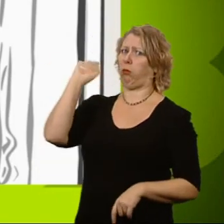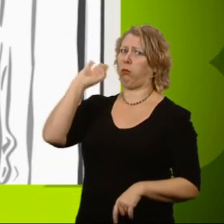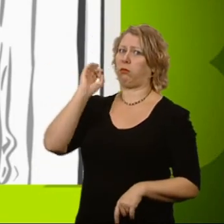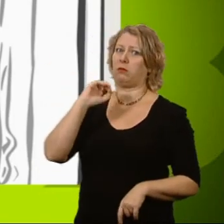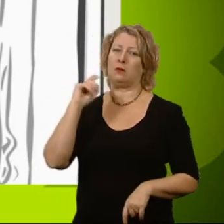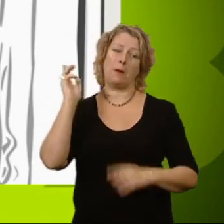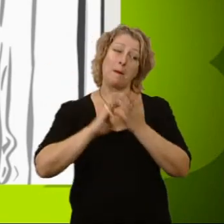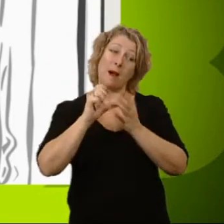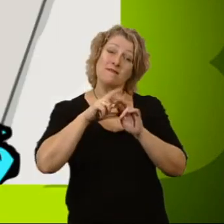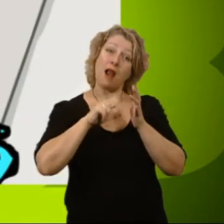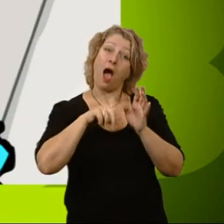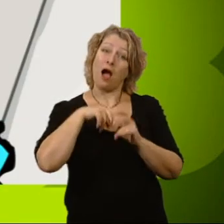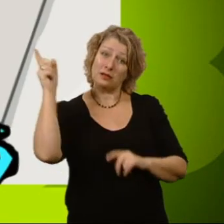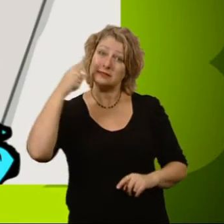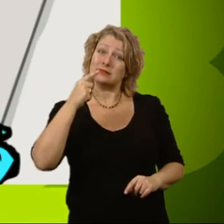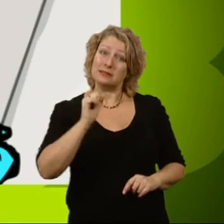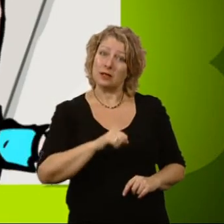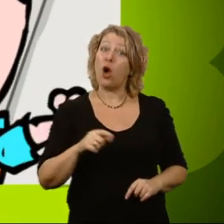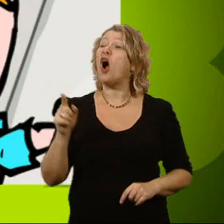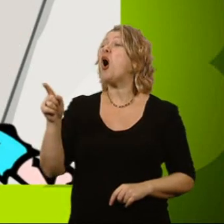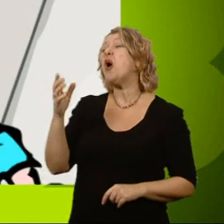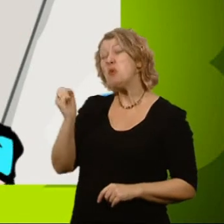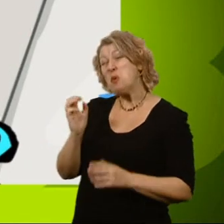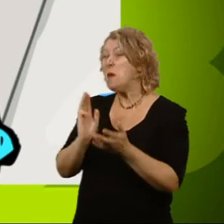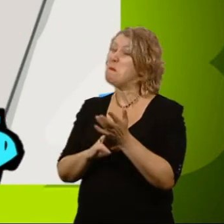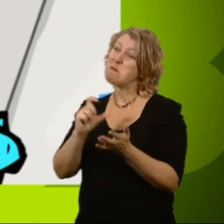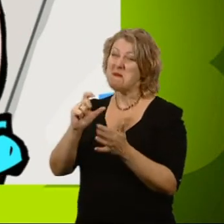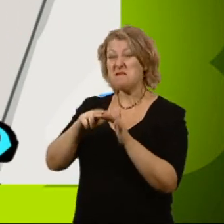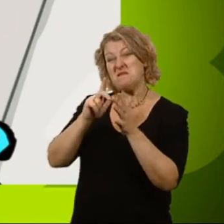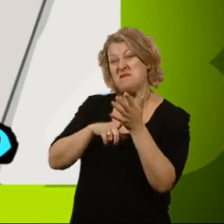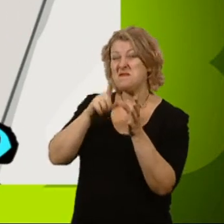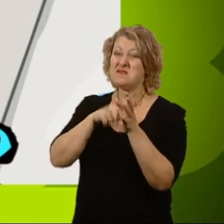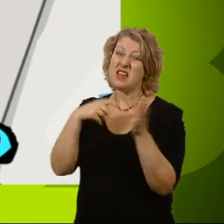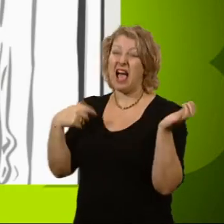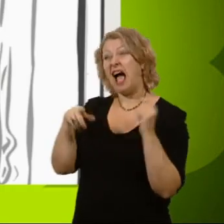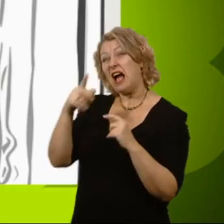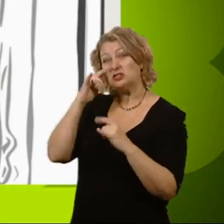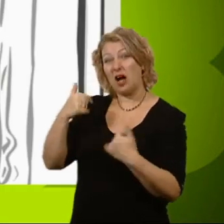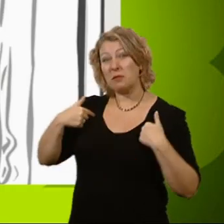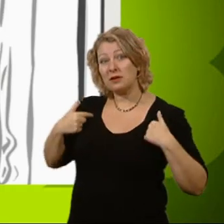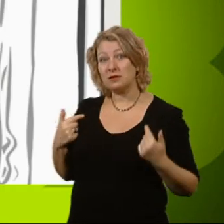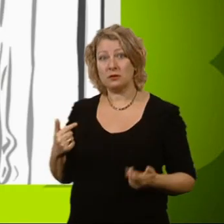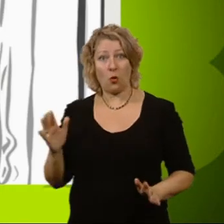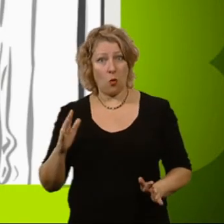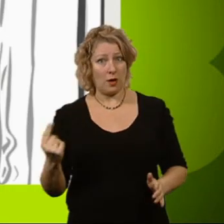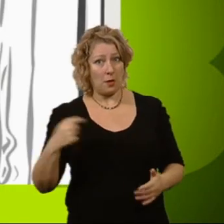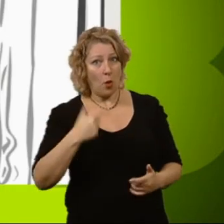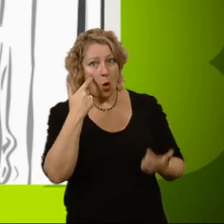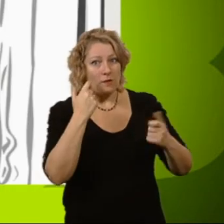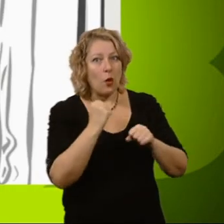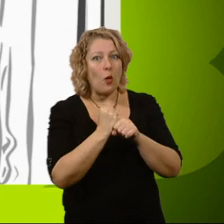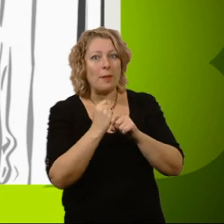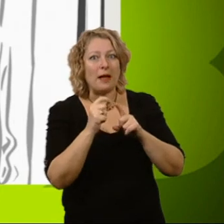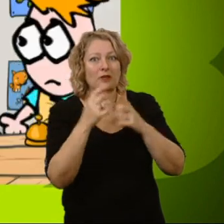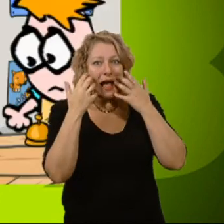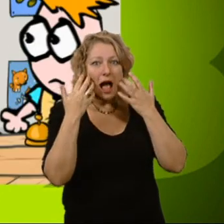McFly say you have. Oh, you've got McFly checking up on me now, have you? No. They came up here looking for Gwyneth